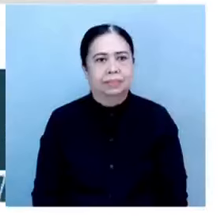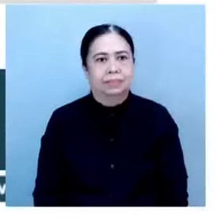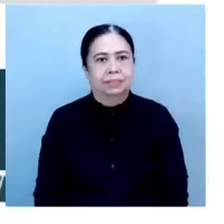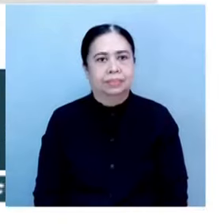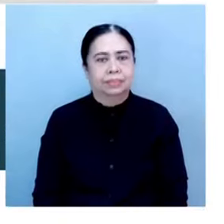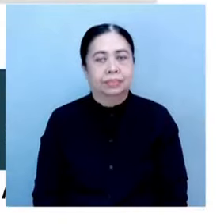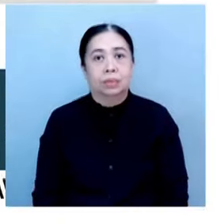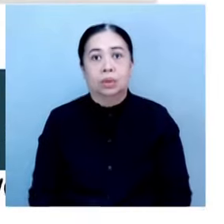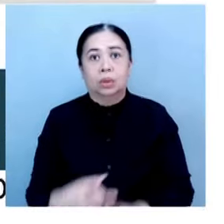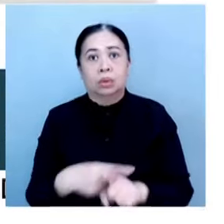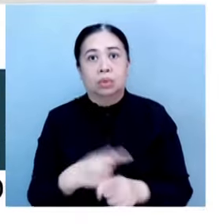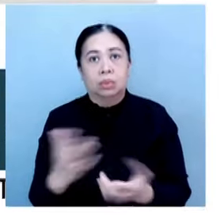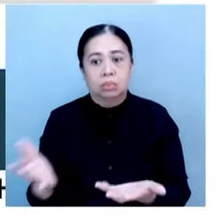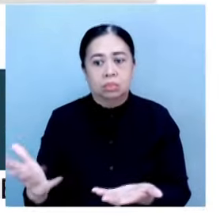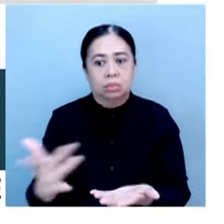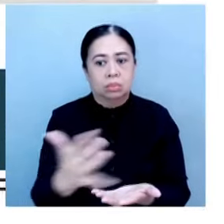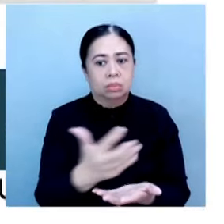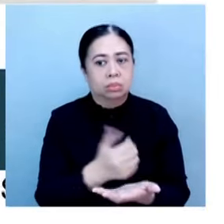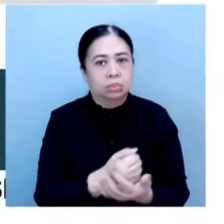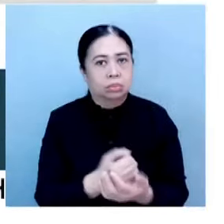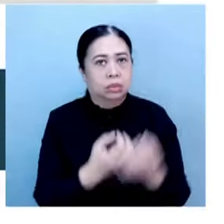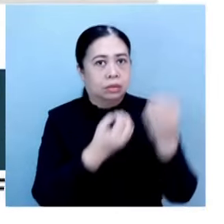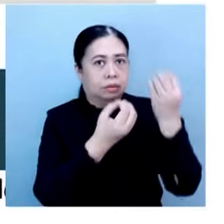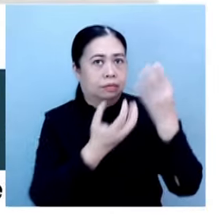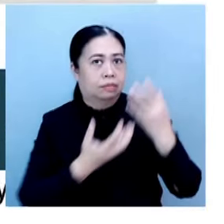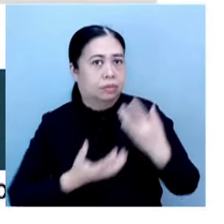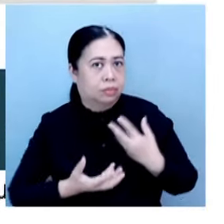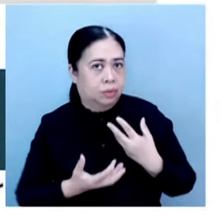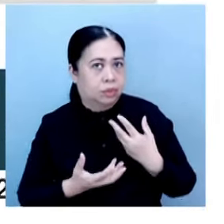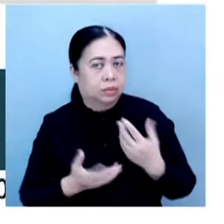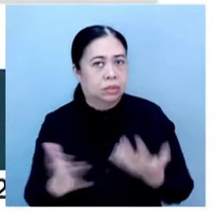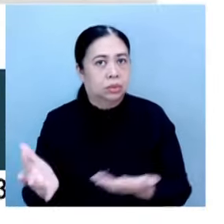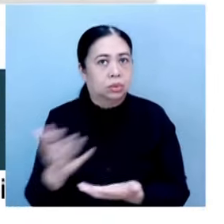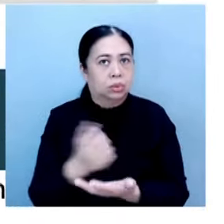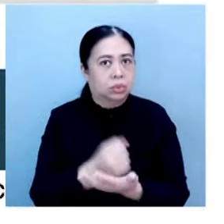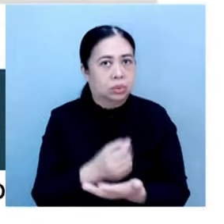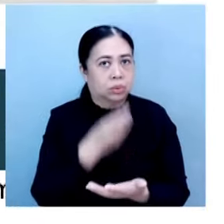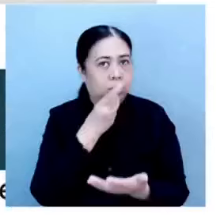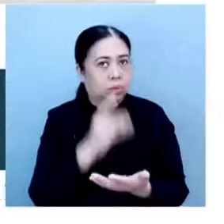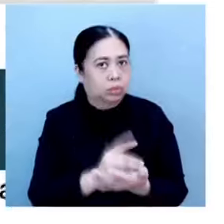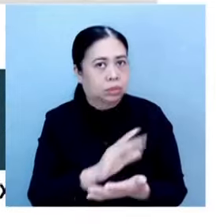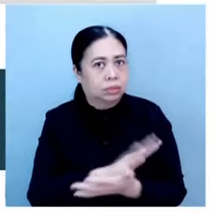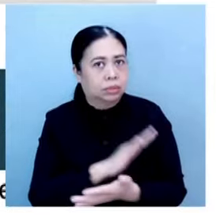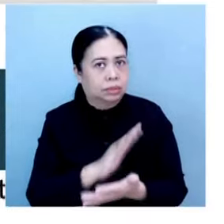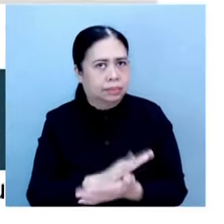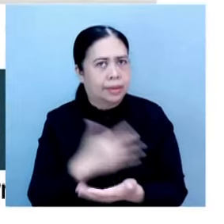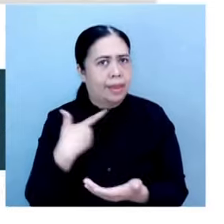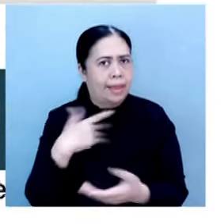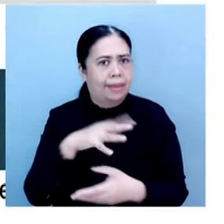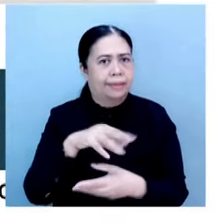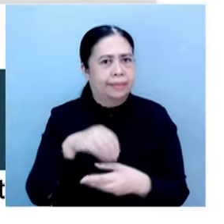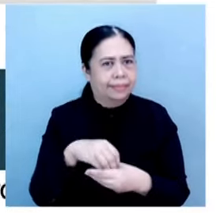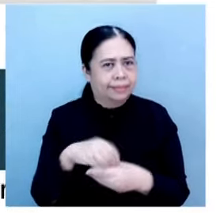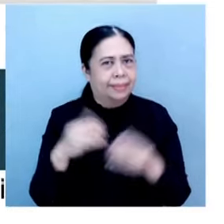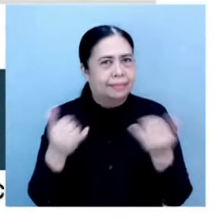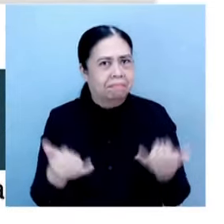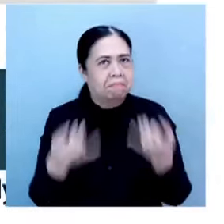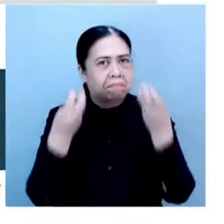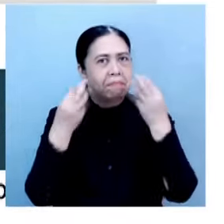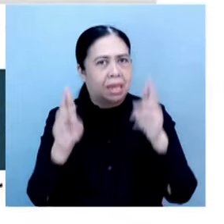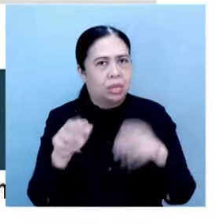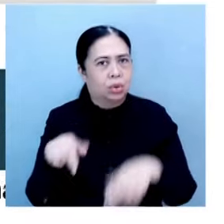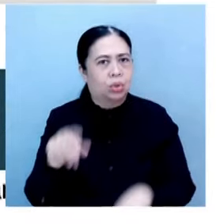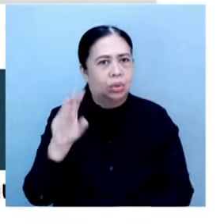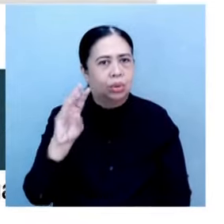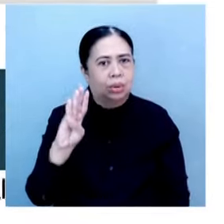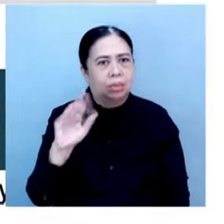mga nakuha naming information at nakuha naming dokumento, may kinalaman yung current mayor ng Bamban